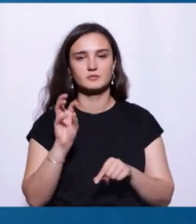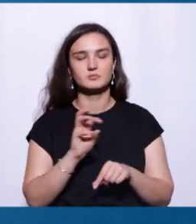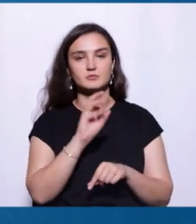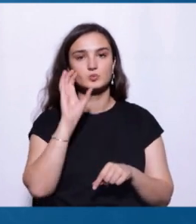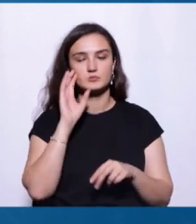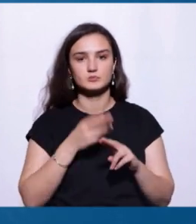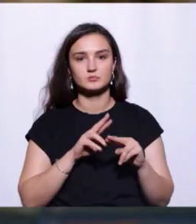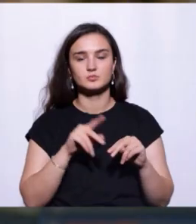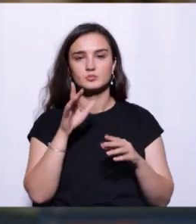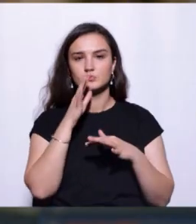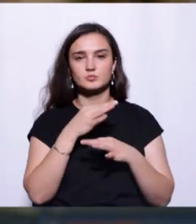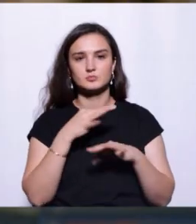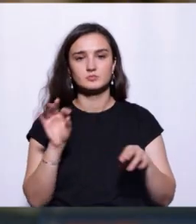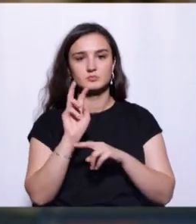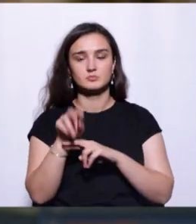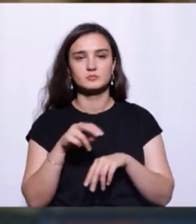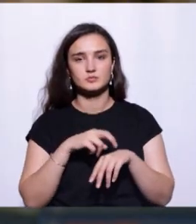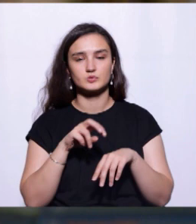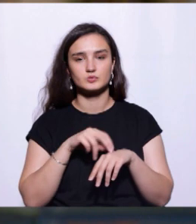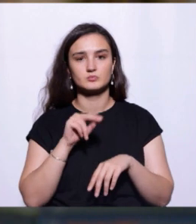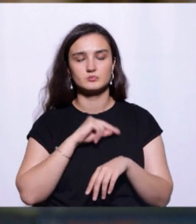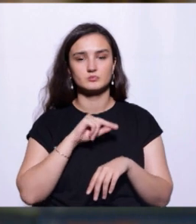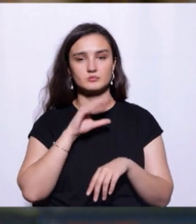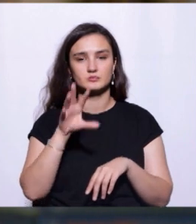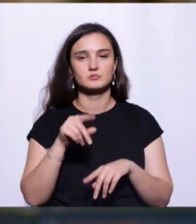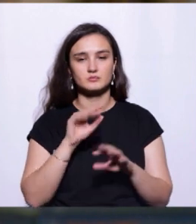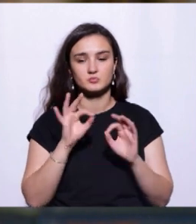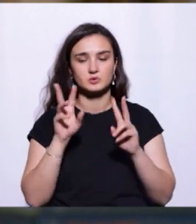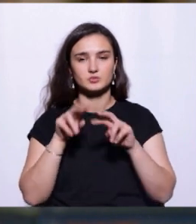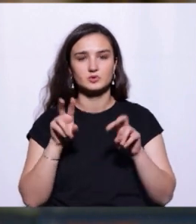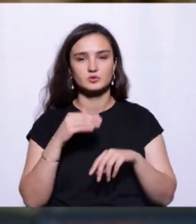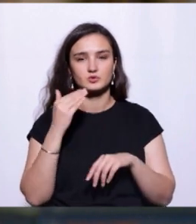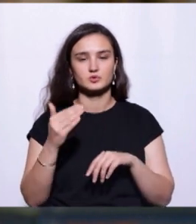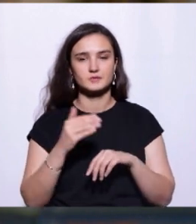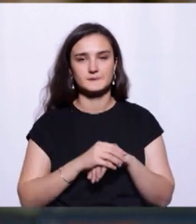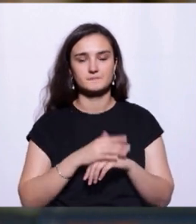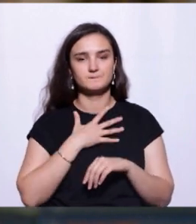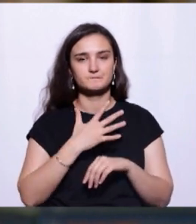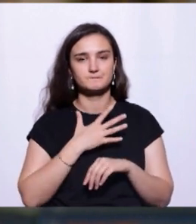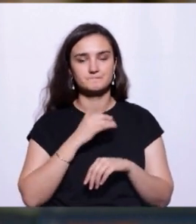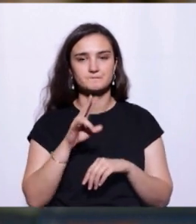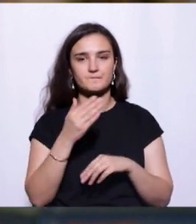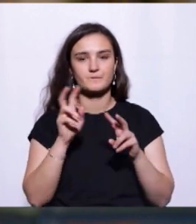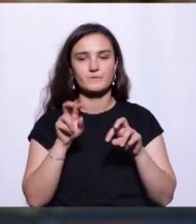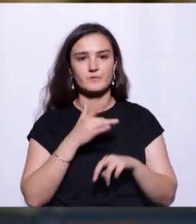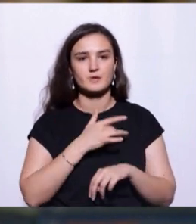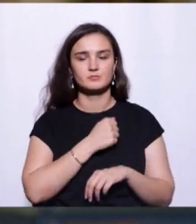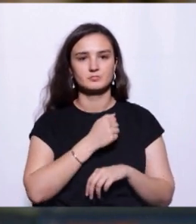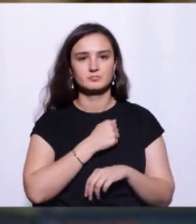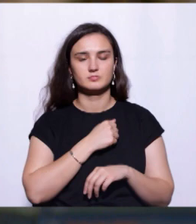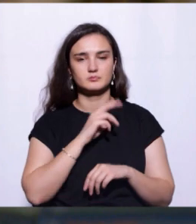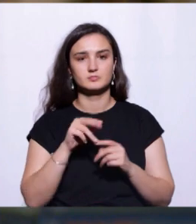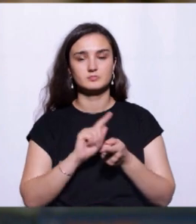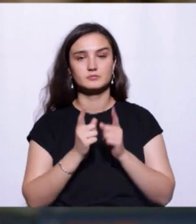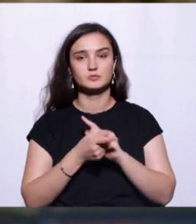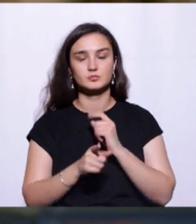So, anytime you go to a doctor's office, they normally check your breathing or they check your heartbeat. In order